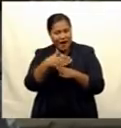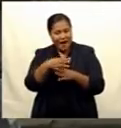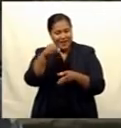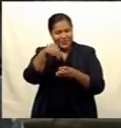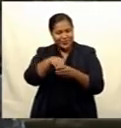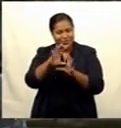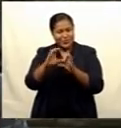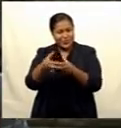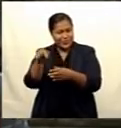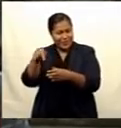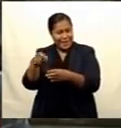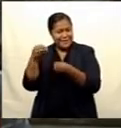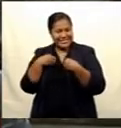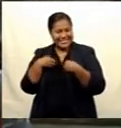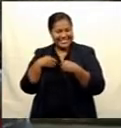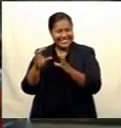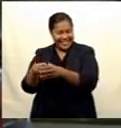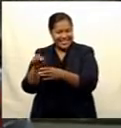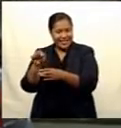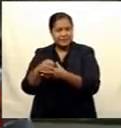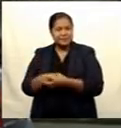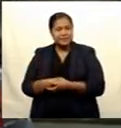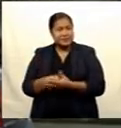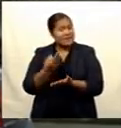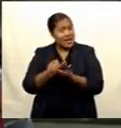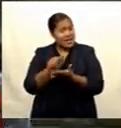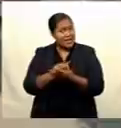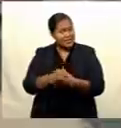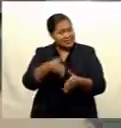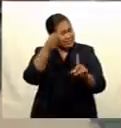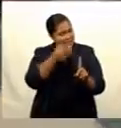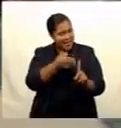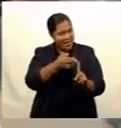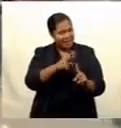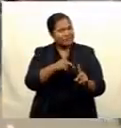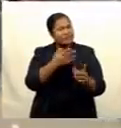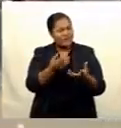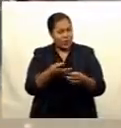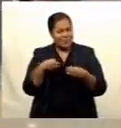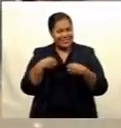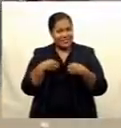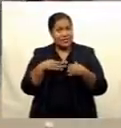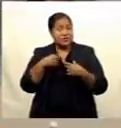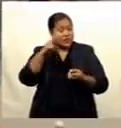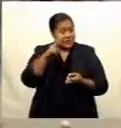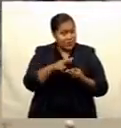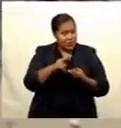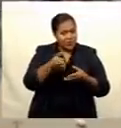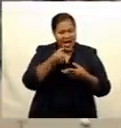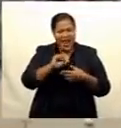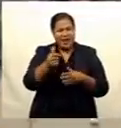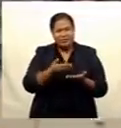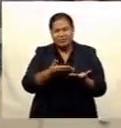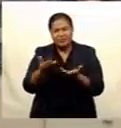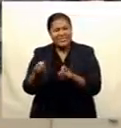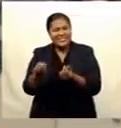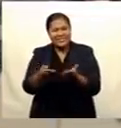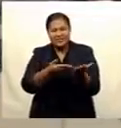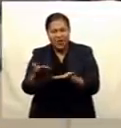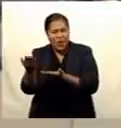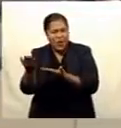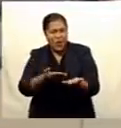sector. Financing is the central component of a business. So if your cost of financing is reduced, that allows you cash flow. It allows you cash flow, and